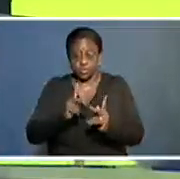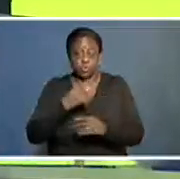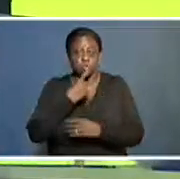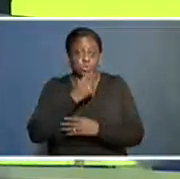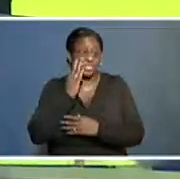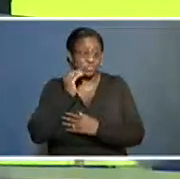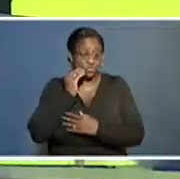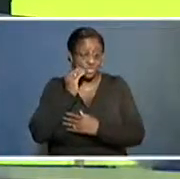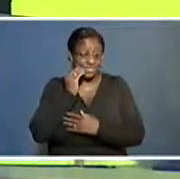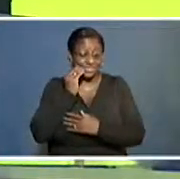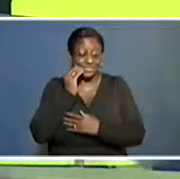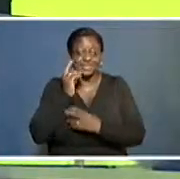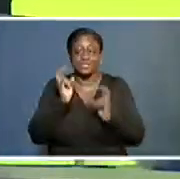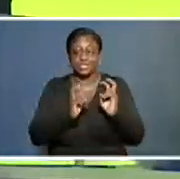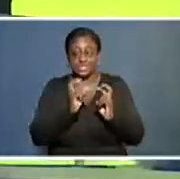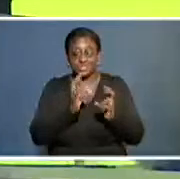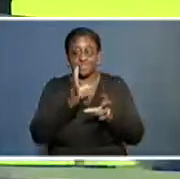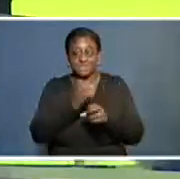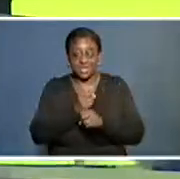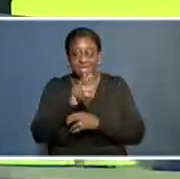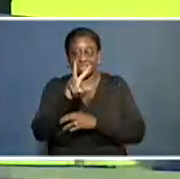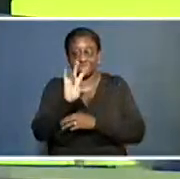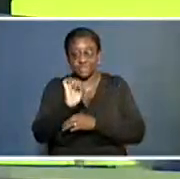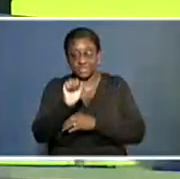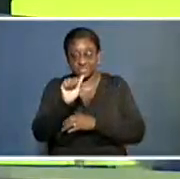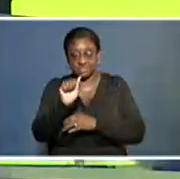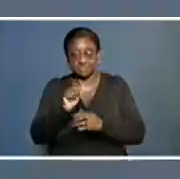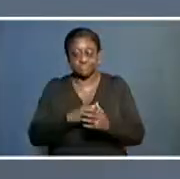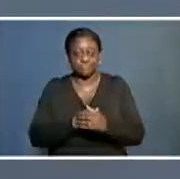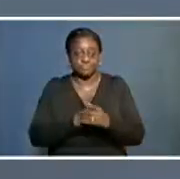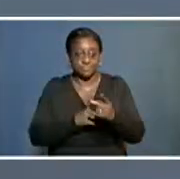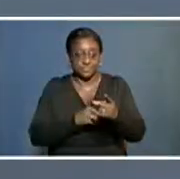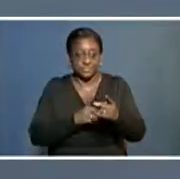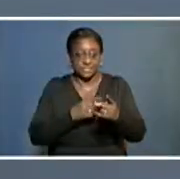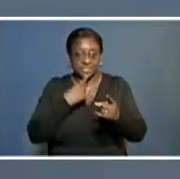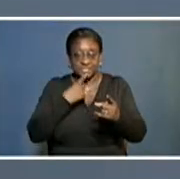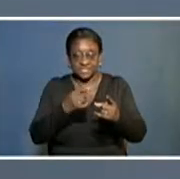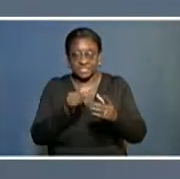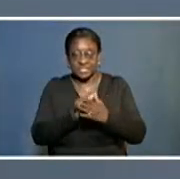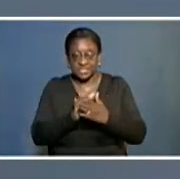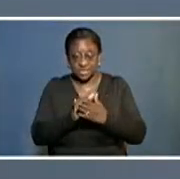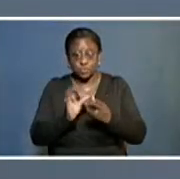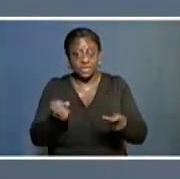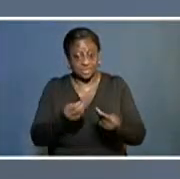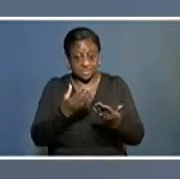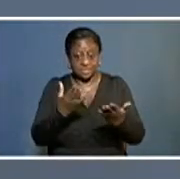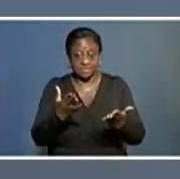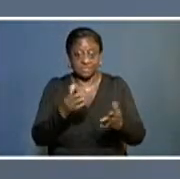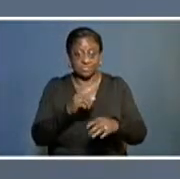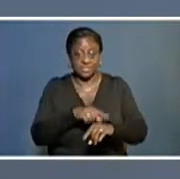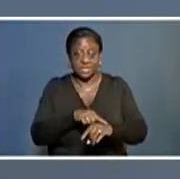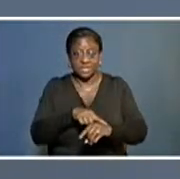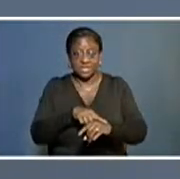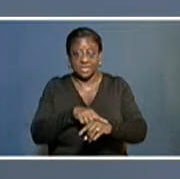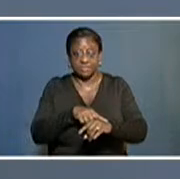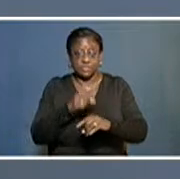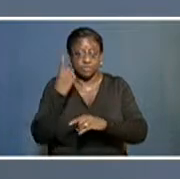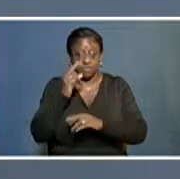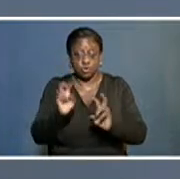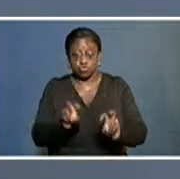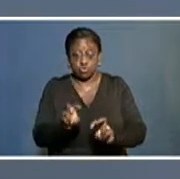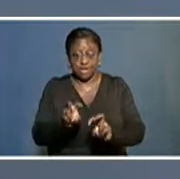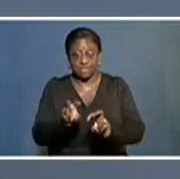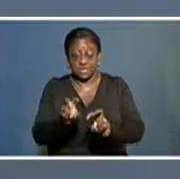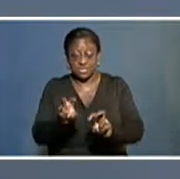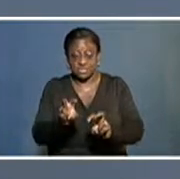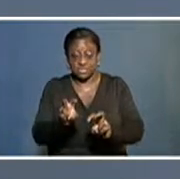experience challenges obtaining approval. We have waivers that we can offer at times for travelers that